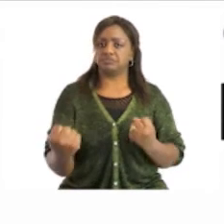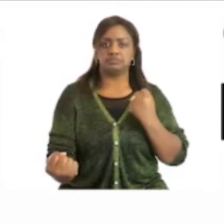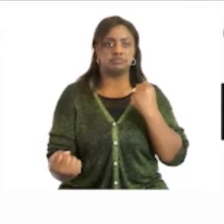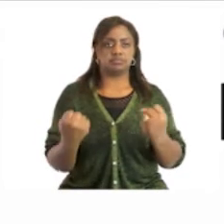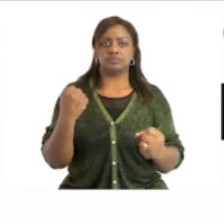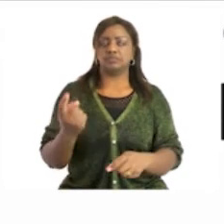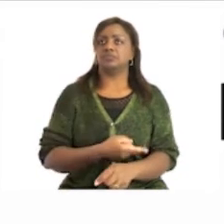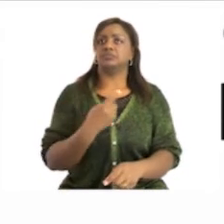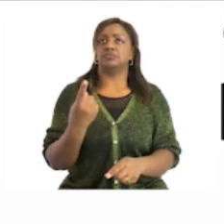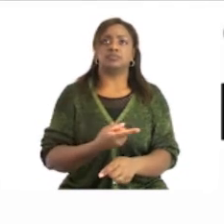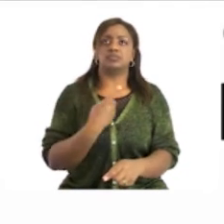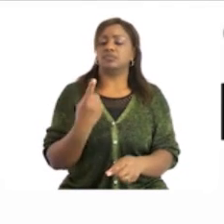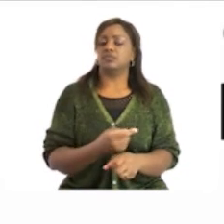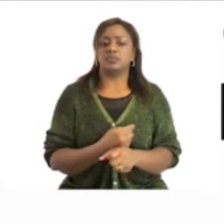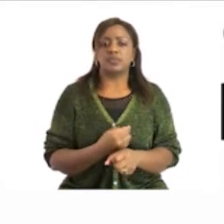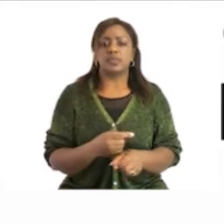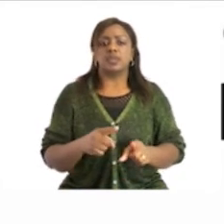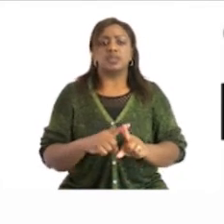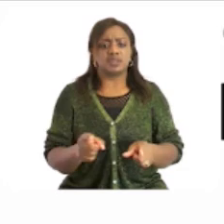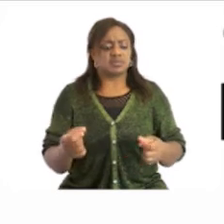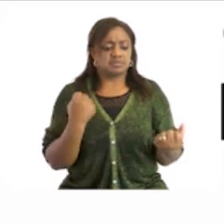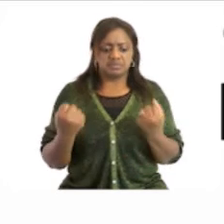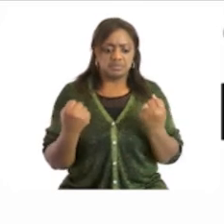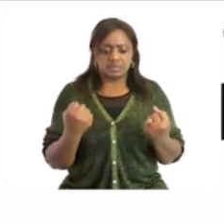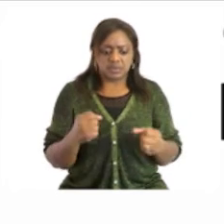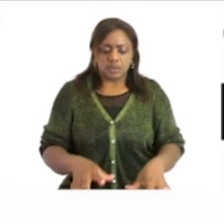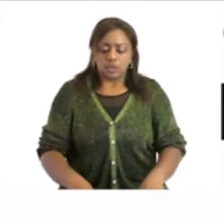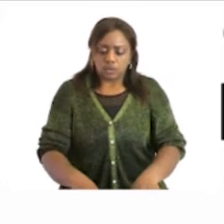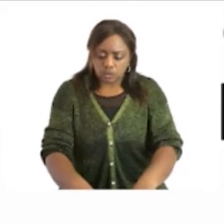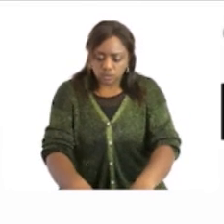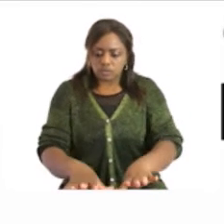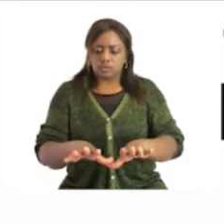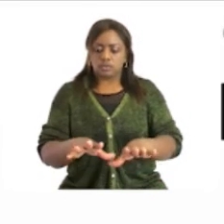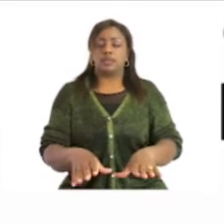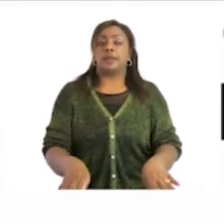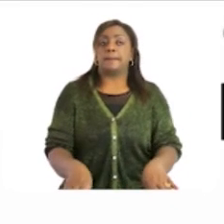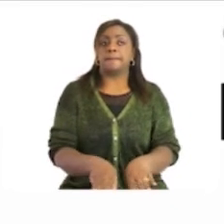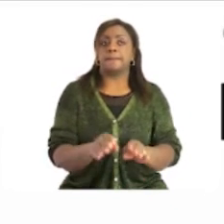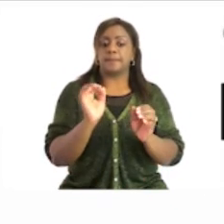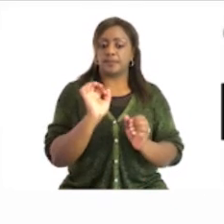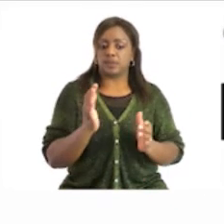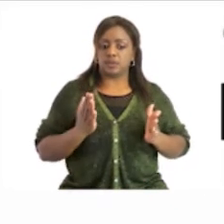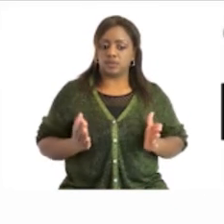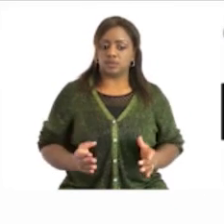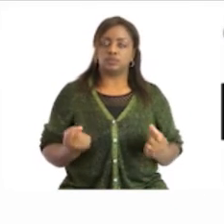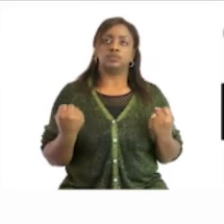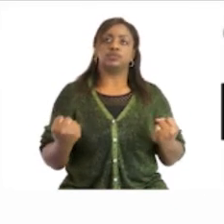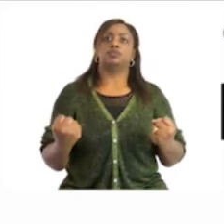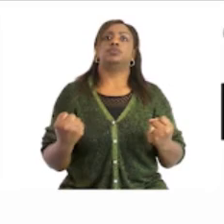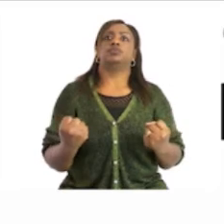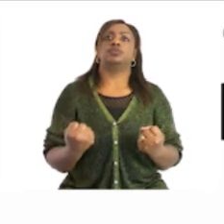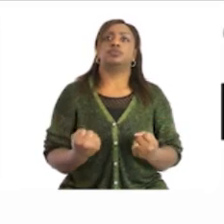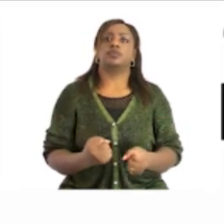regularly. Exercise helps you to develop a healthy heart and strong muscles. And when you develop a healthy heart and